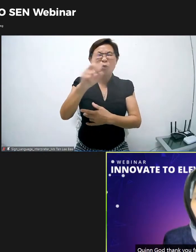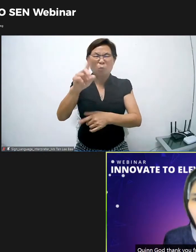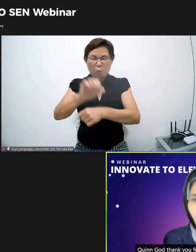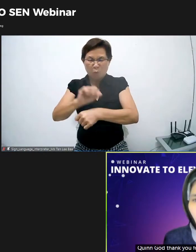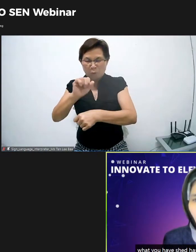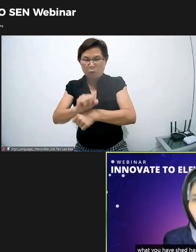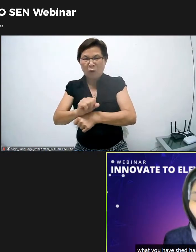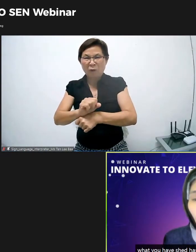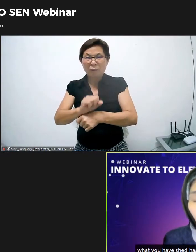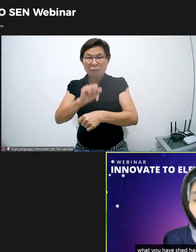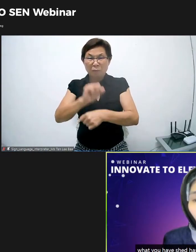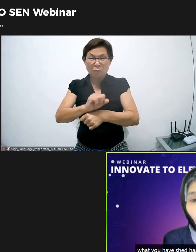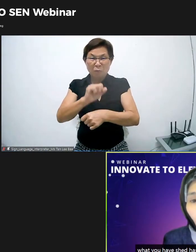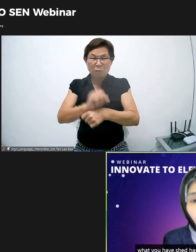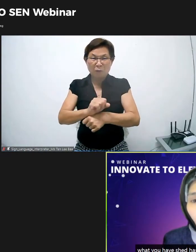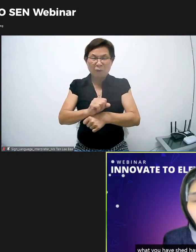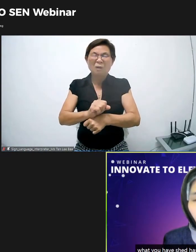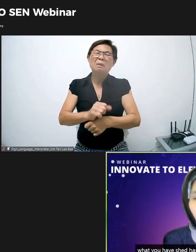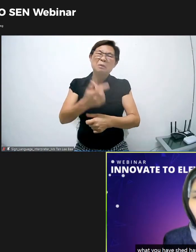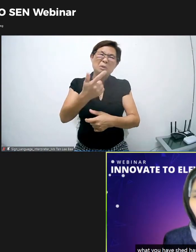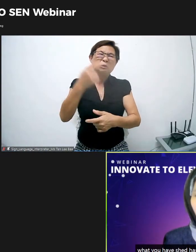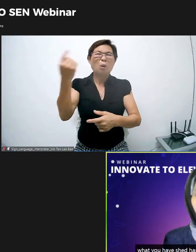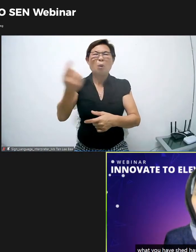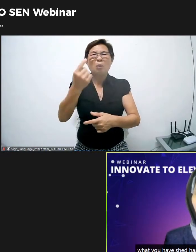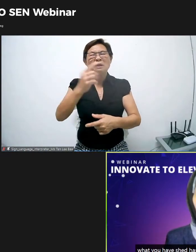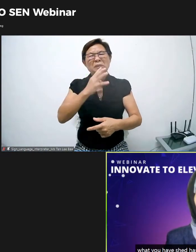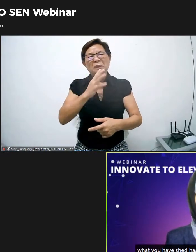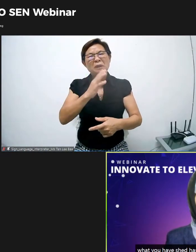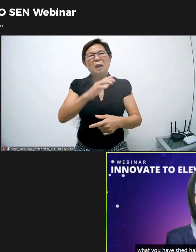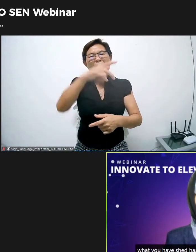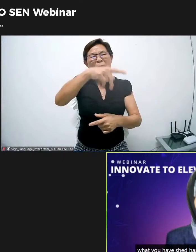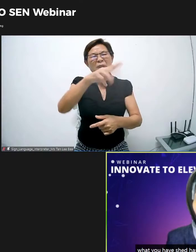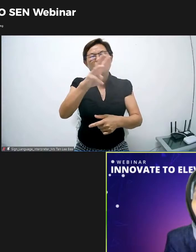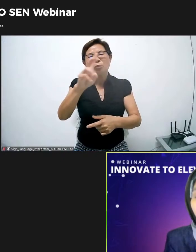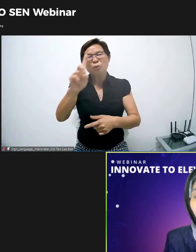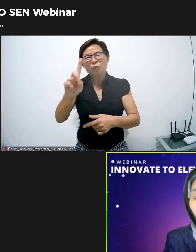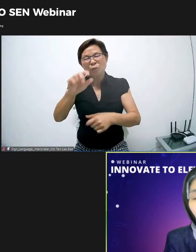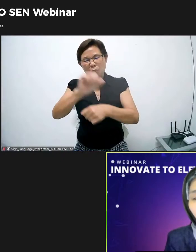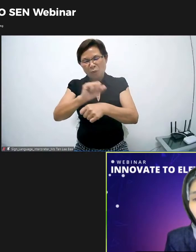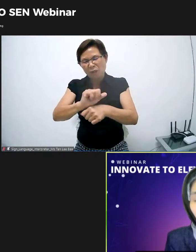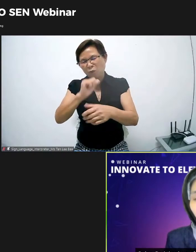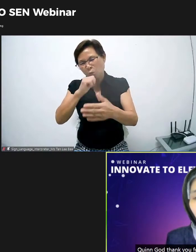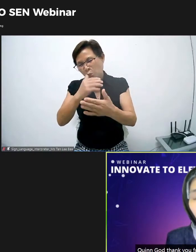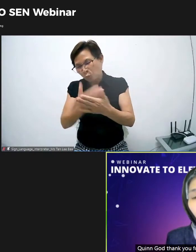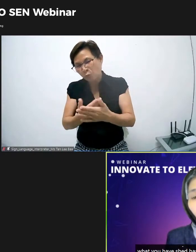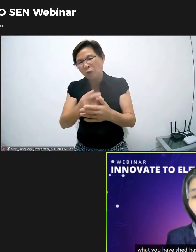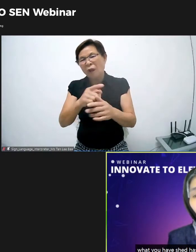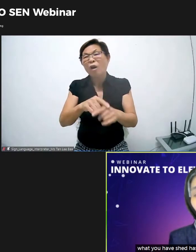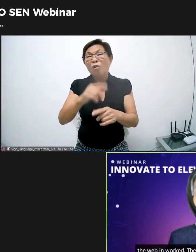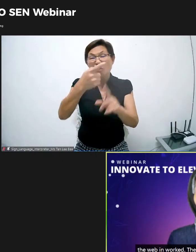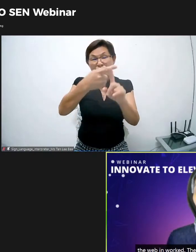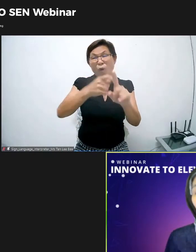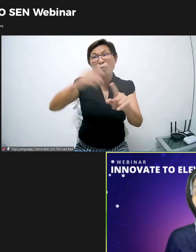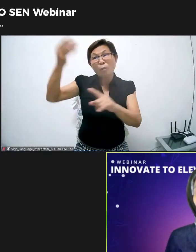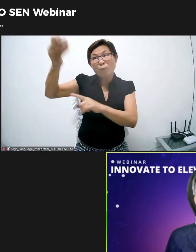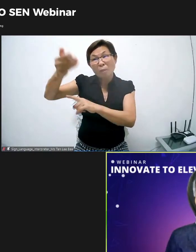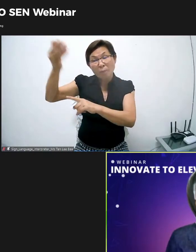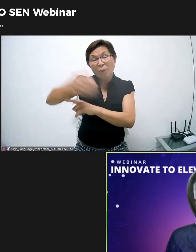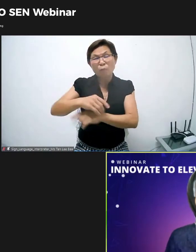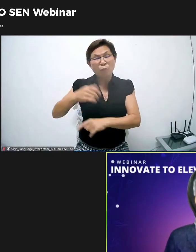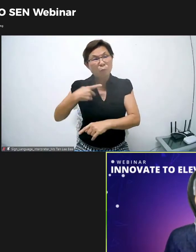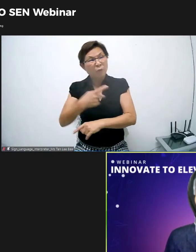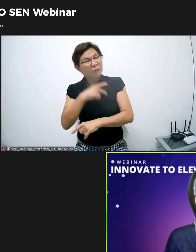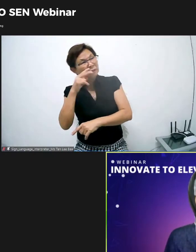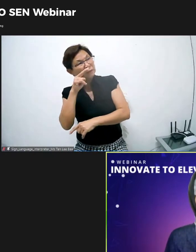with disabilities do not perform well and require extra supervision. But clearly, from your presentation, we're able to see that they